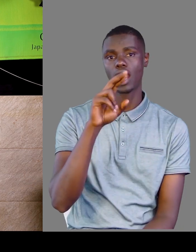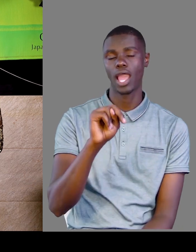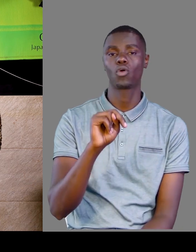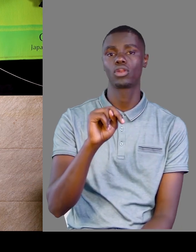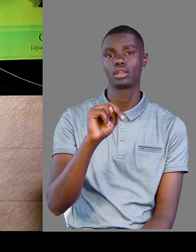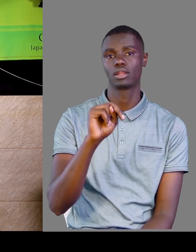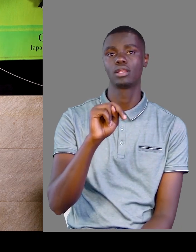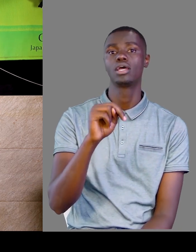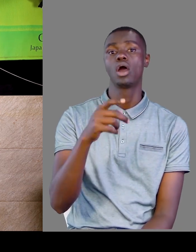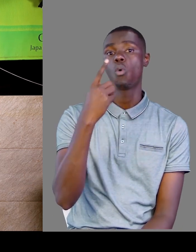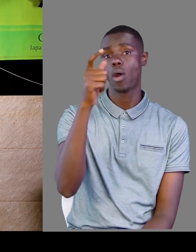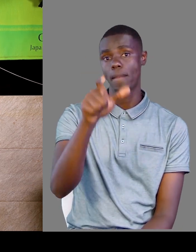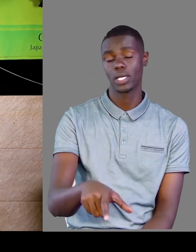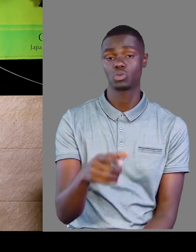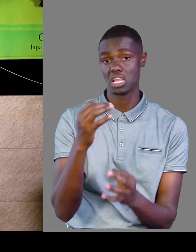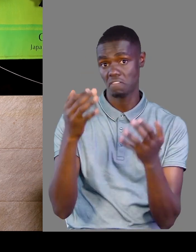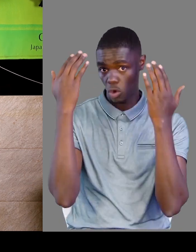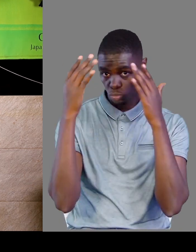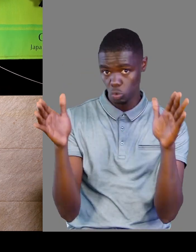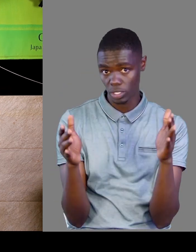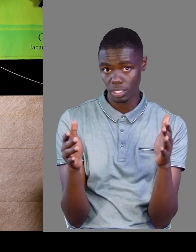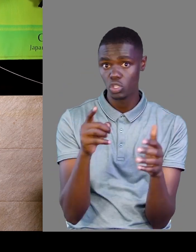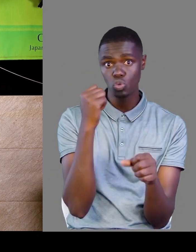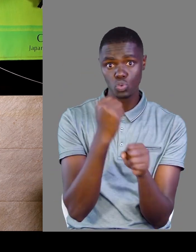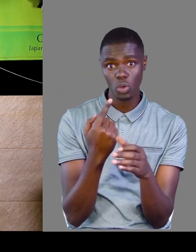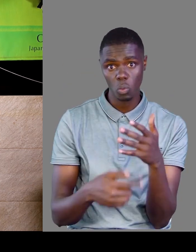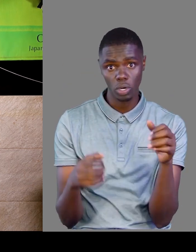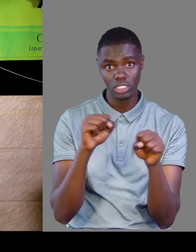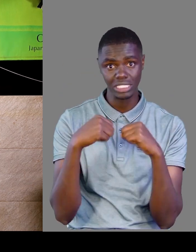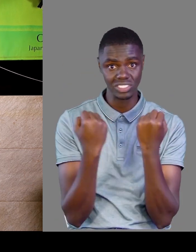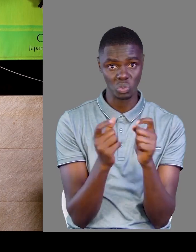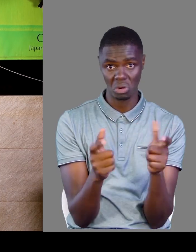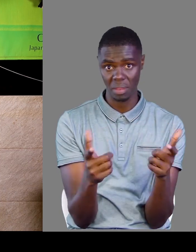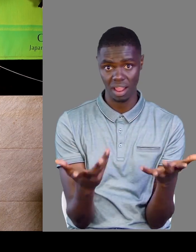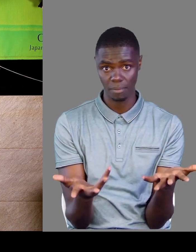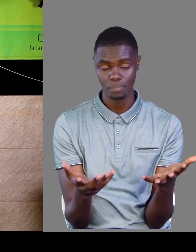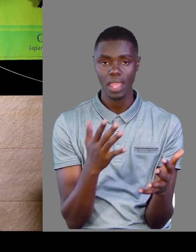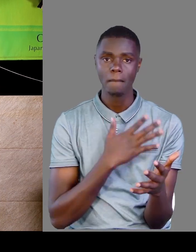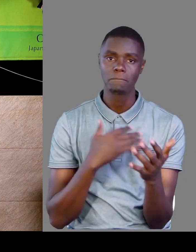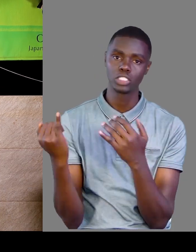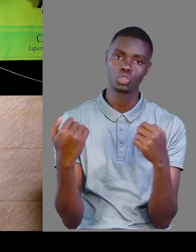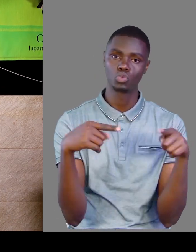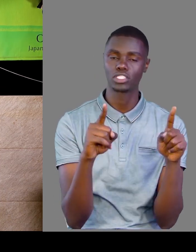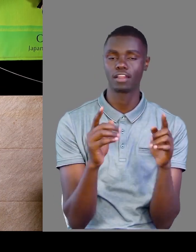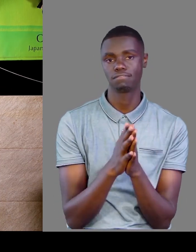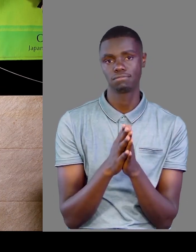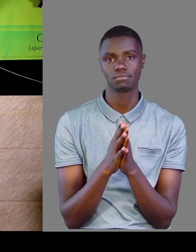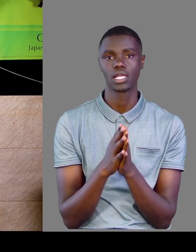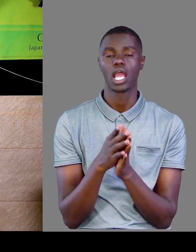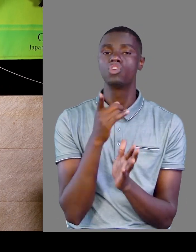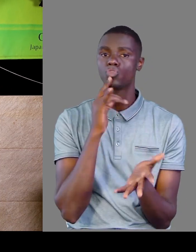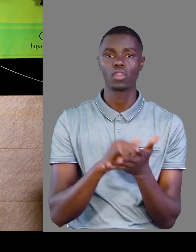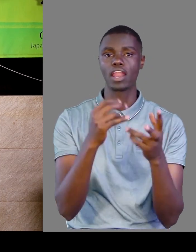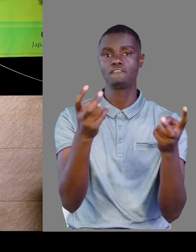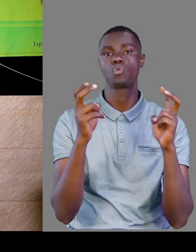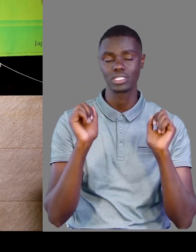my guest now is a one person. If you don't know, guys, what are you doing on this social media space? Please introduce yourself to make sure my viewers get to know